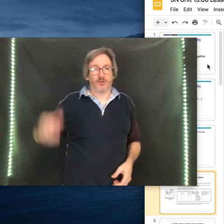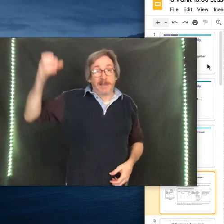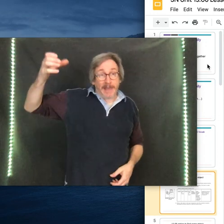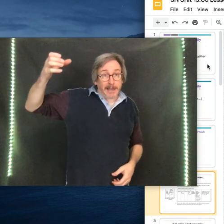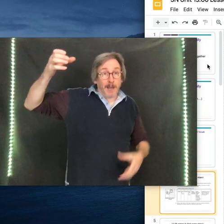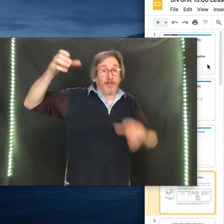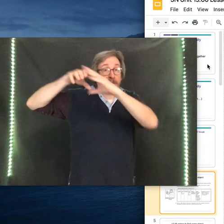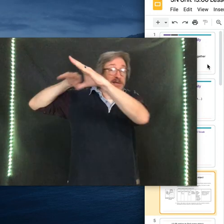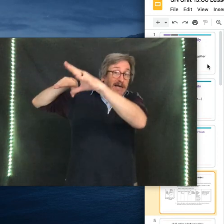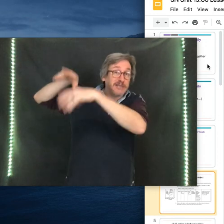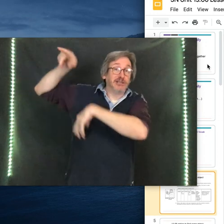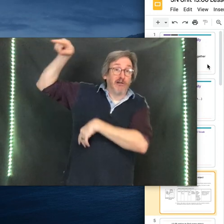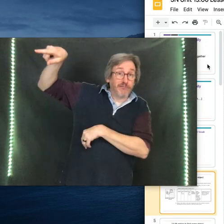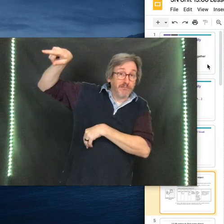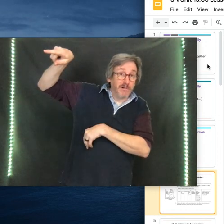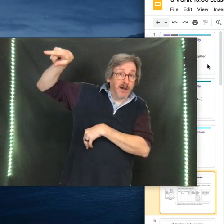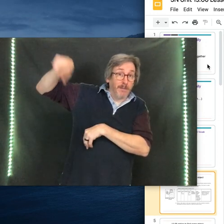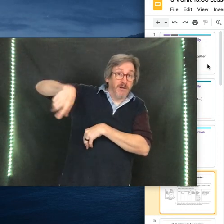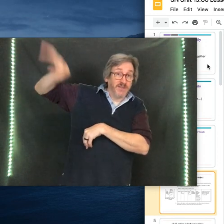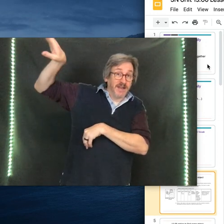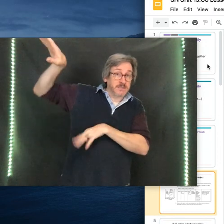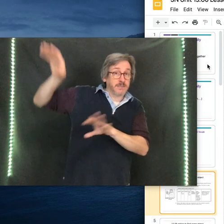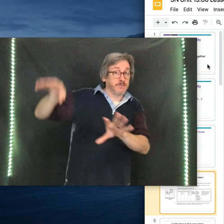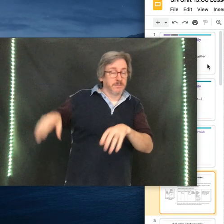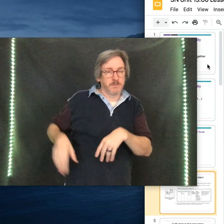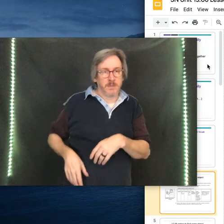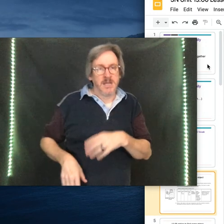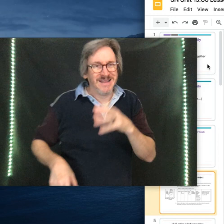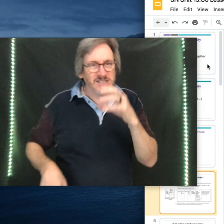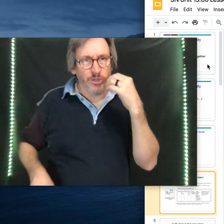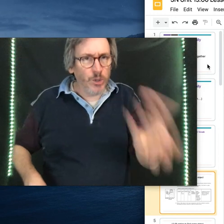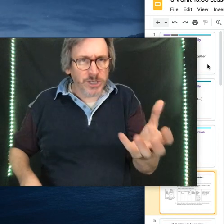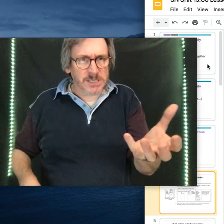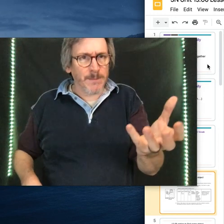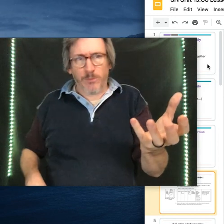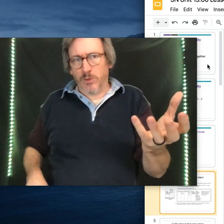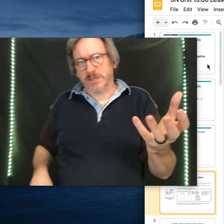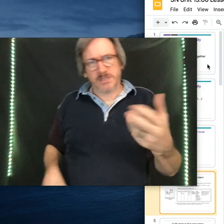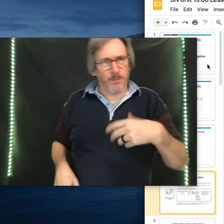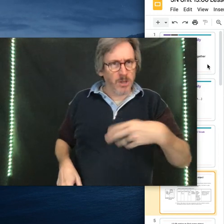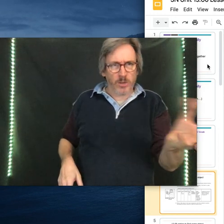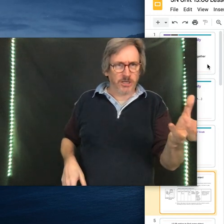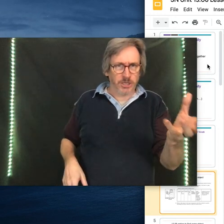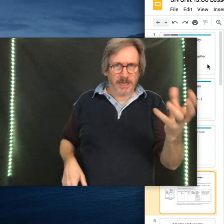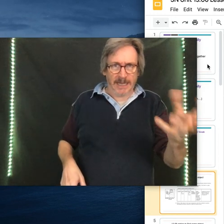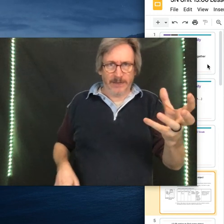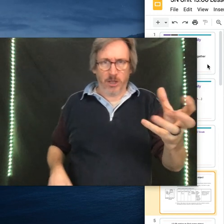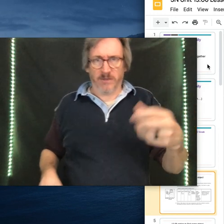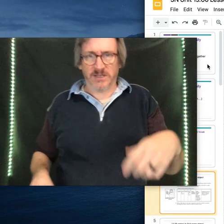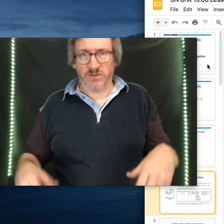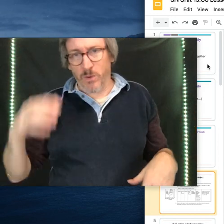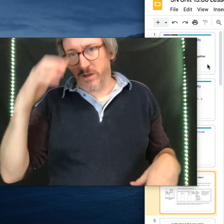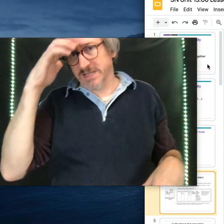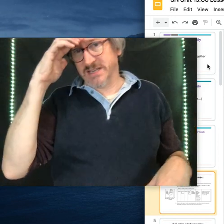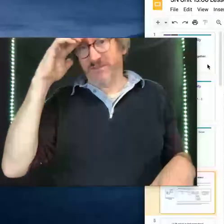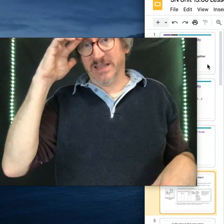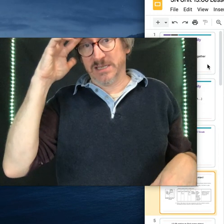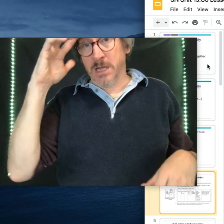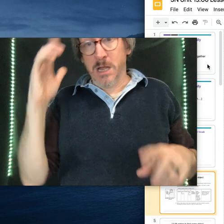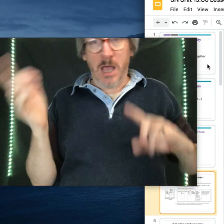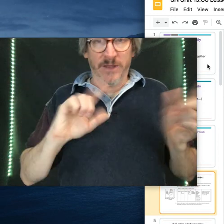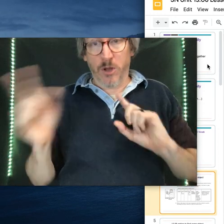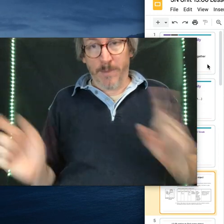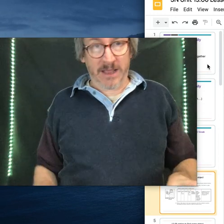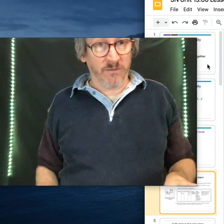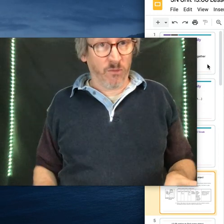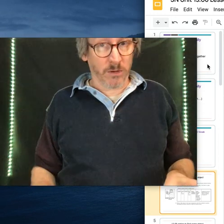So they're in that cup on the second shelf above the desk. So you would just come up with some location in the office of where the stuff is